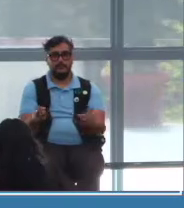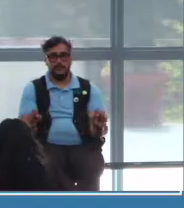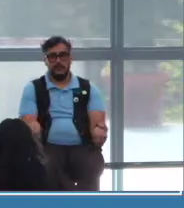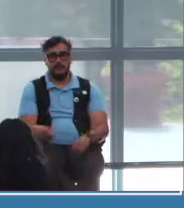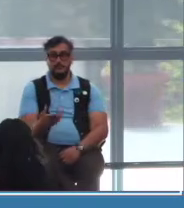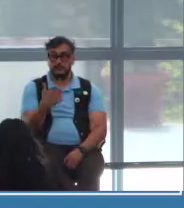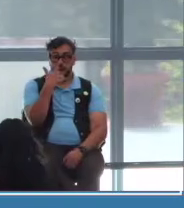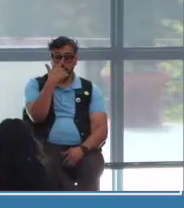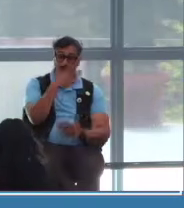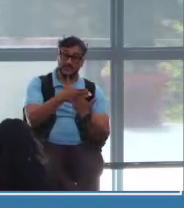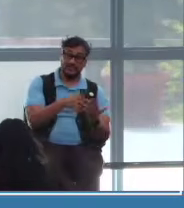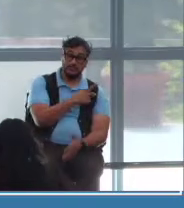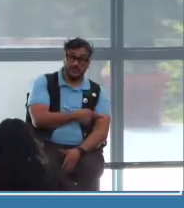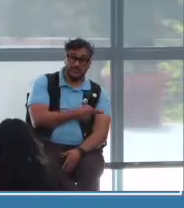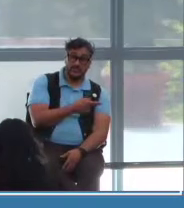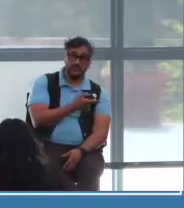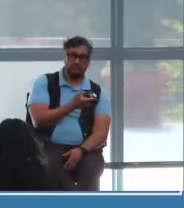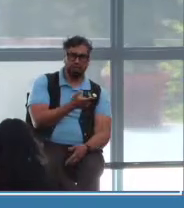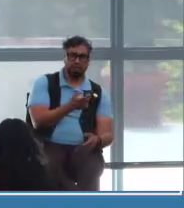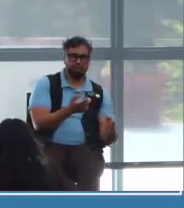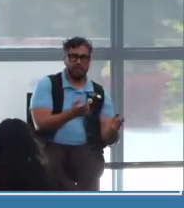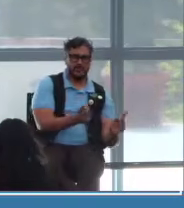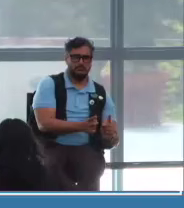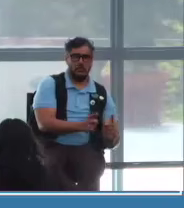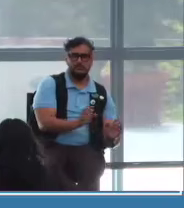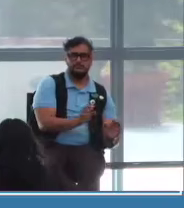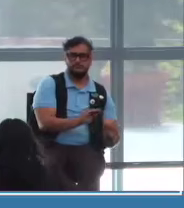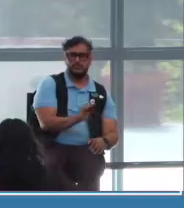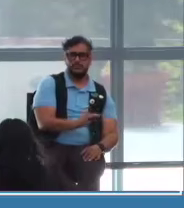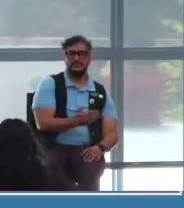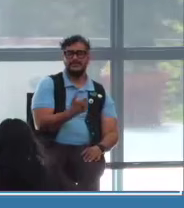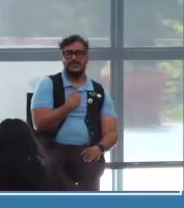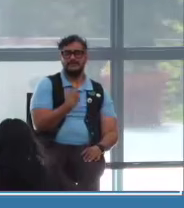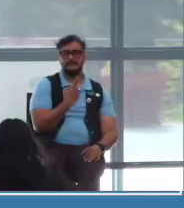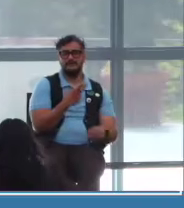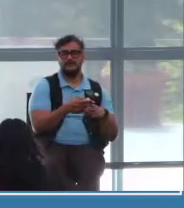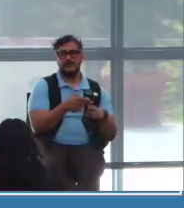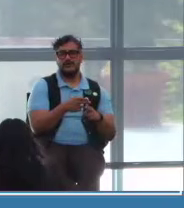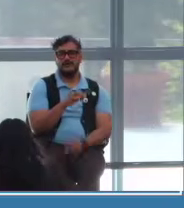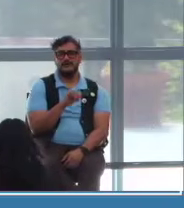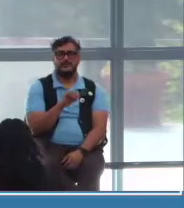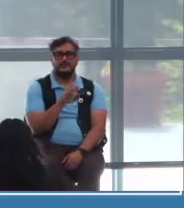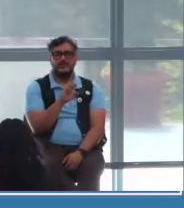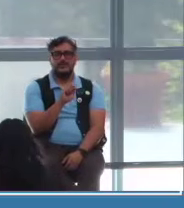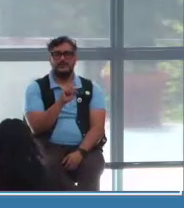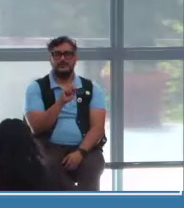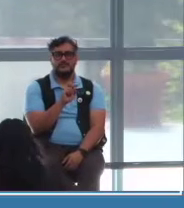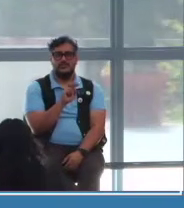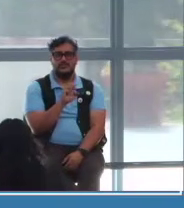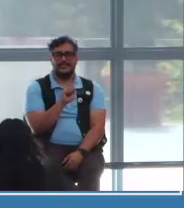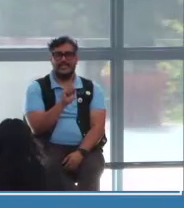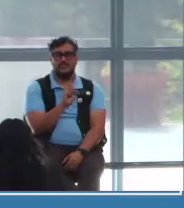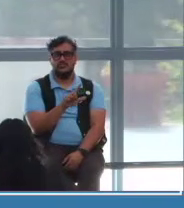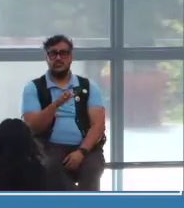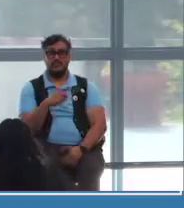some patients with lupus, a small percentage, have something called interstitial lung disease. And if they have